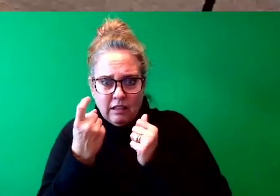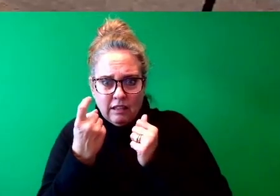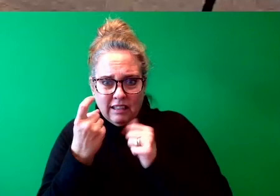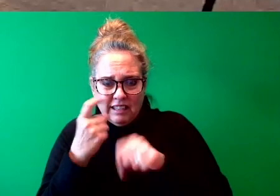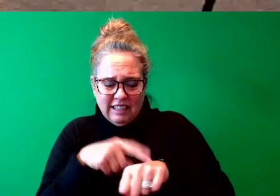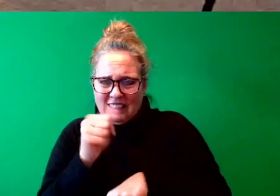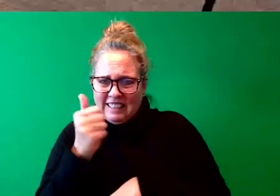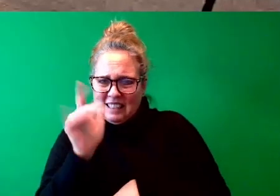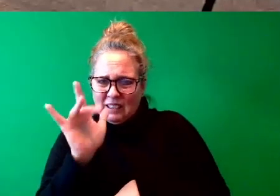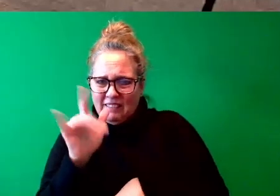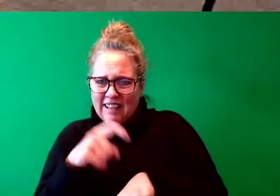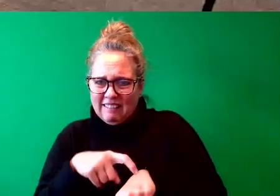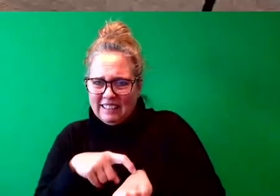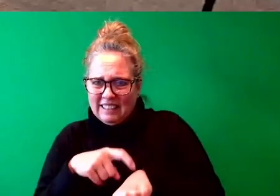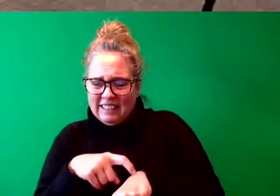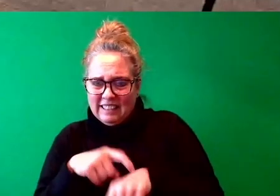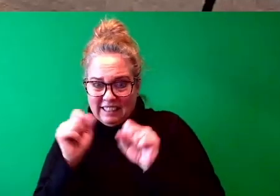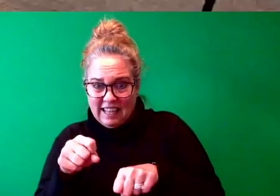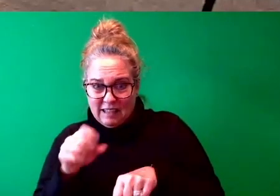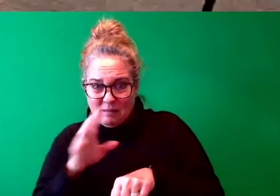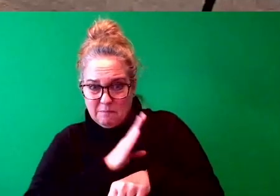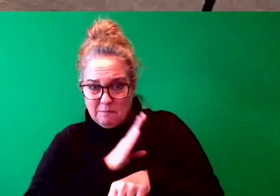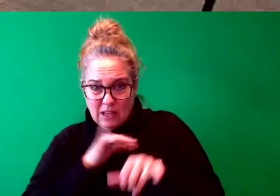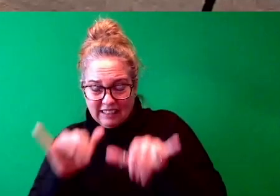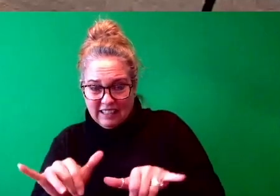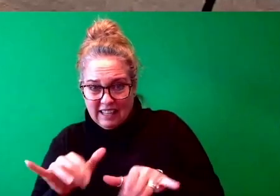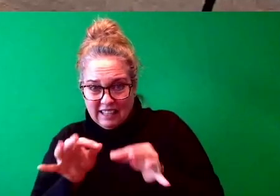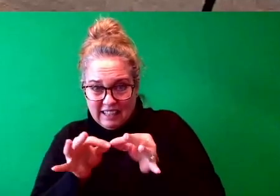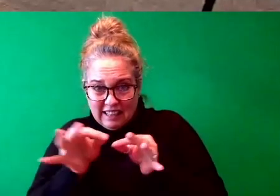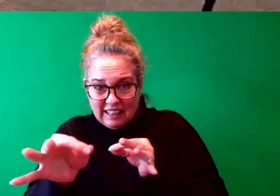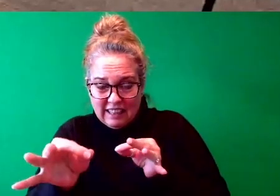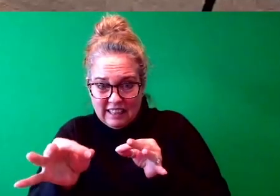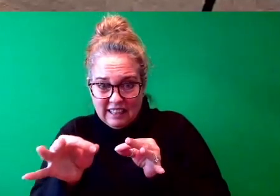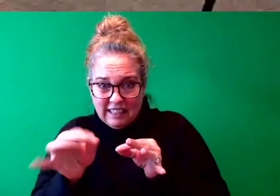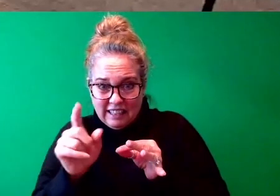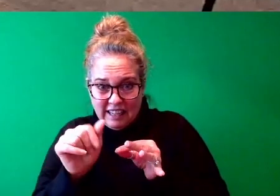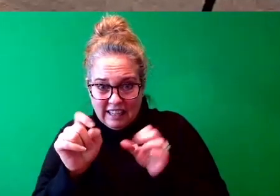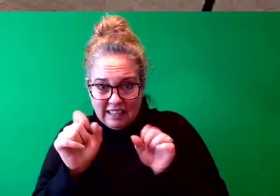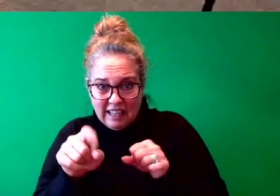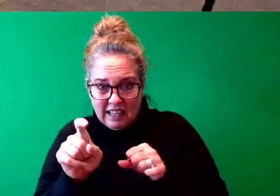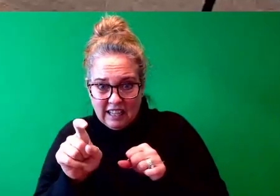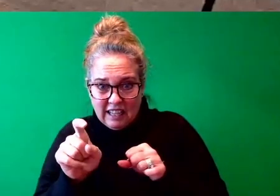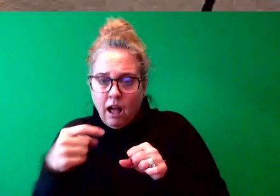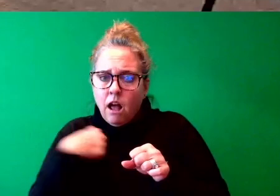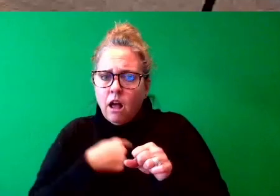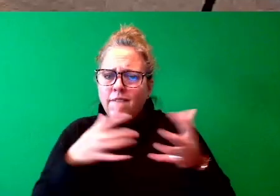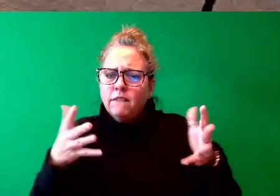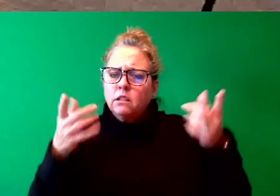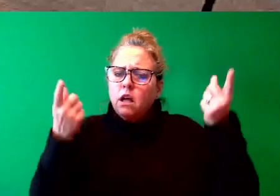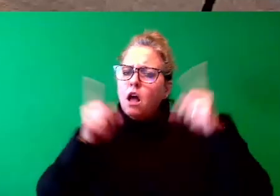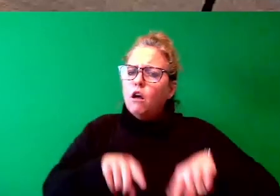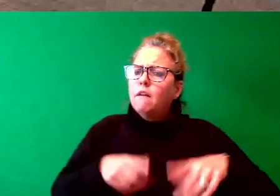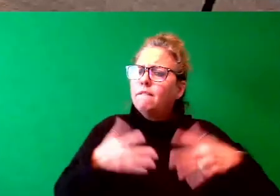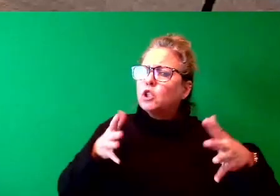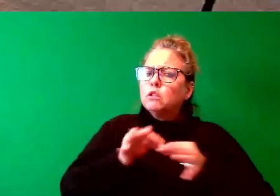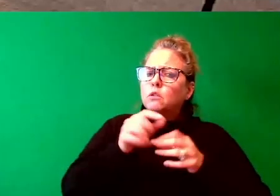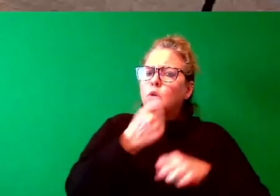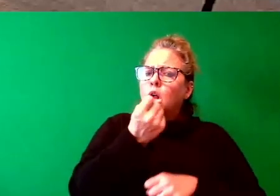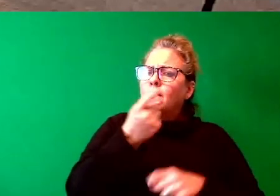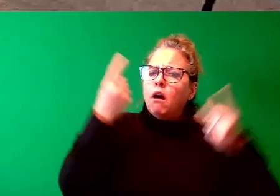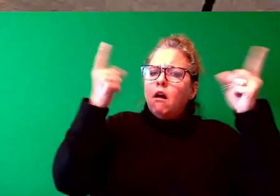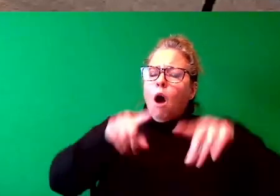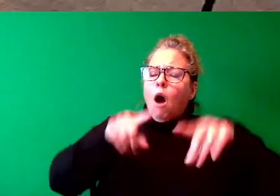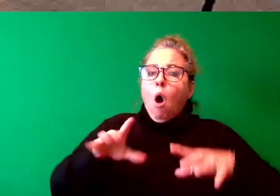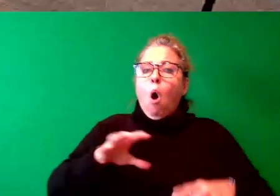stay late so we can have an adequate? We did that. Oh, We got- sorry. Oh, sorry. We got mine. We got a Oh, hall okay. I was pass to out. go